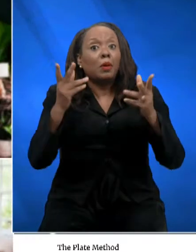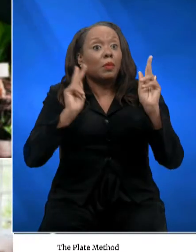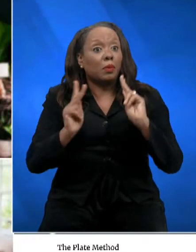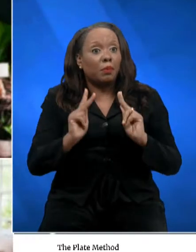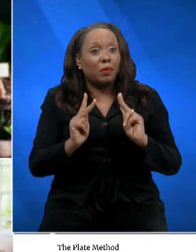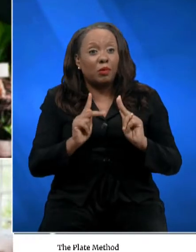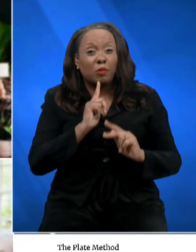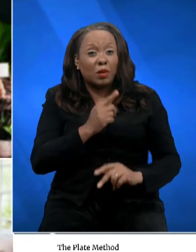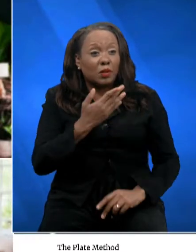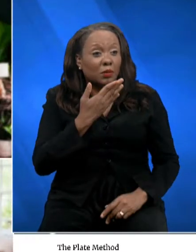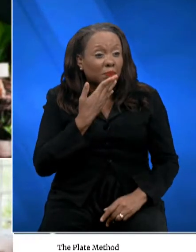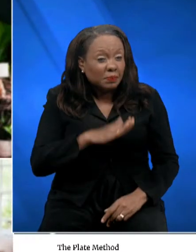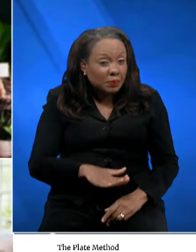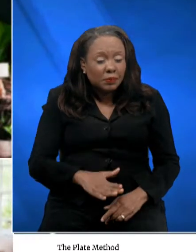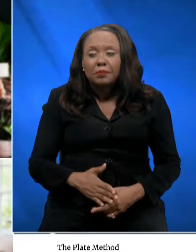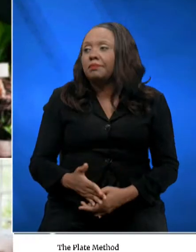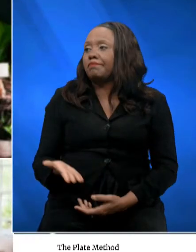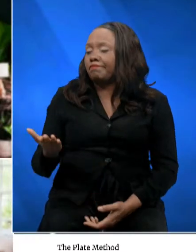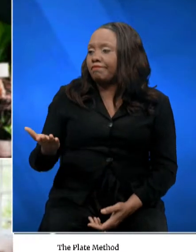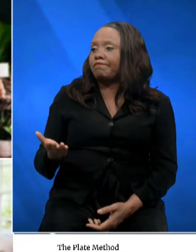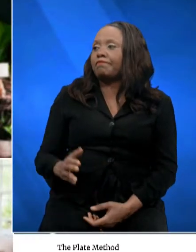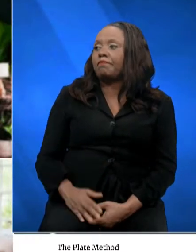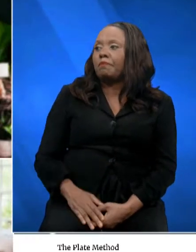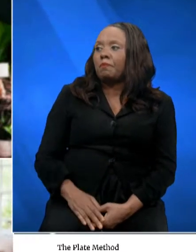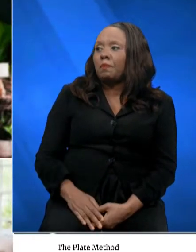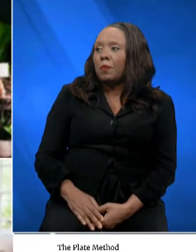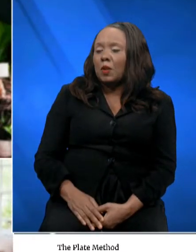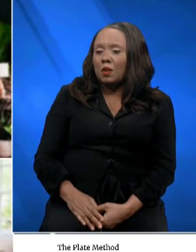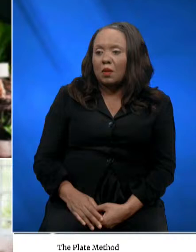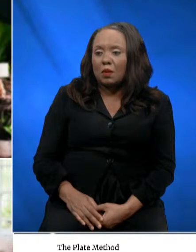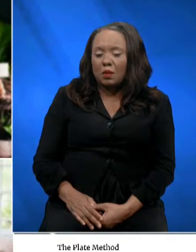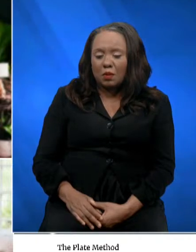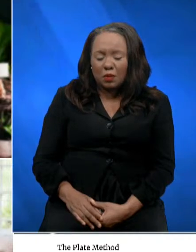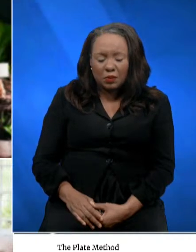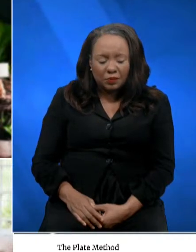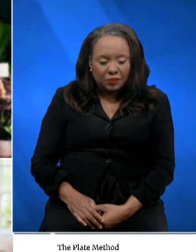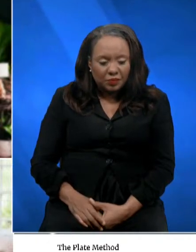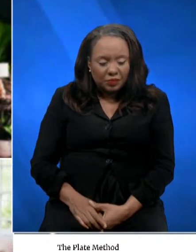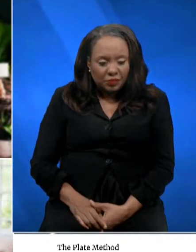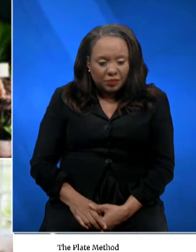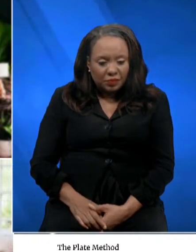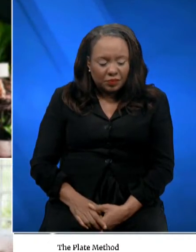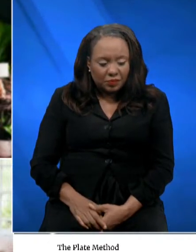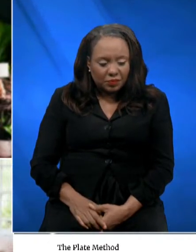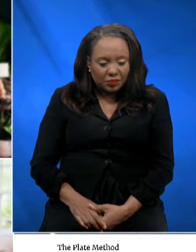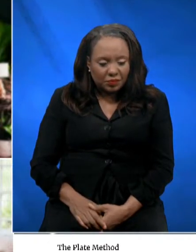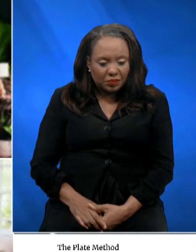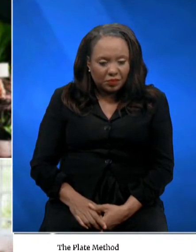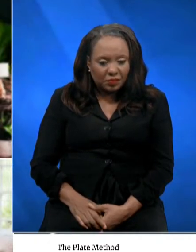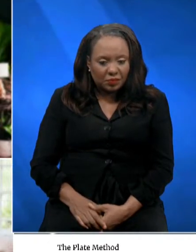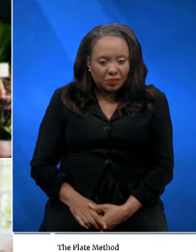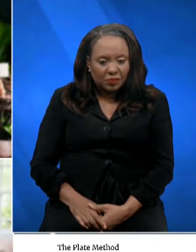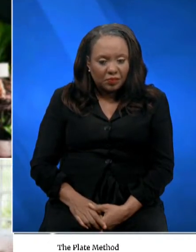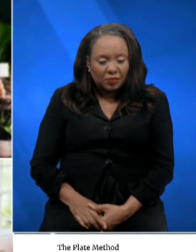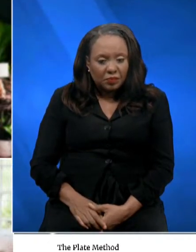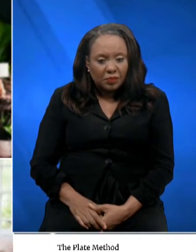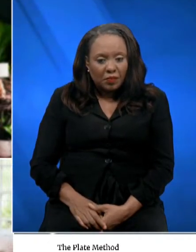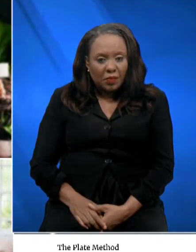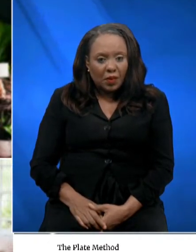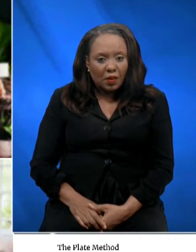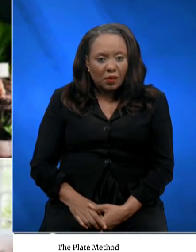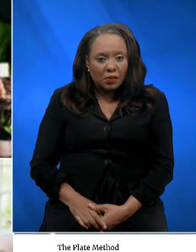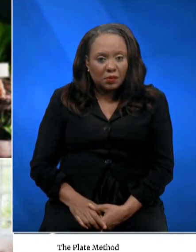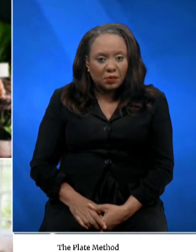So worldwide, the prevalence of disease is around 8%, and in Barbados, we're running